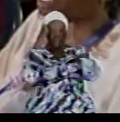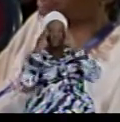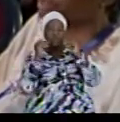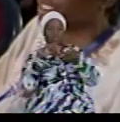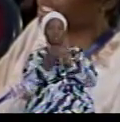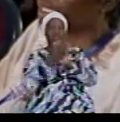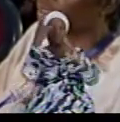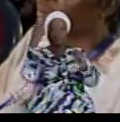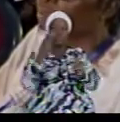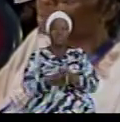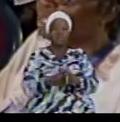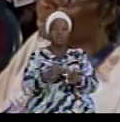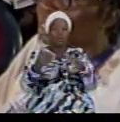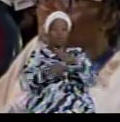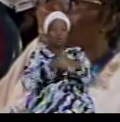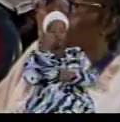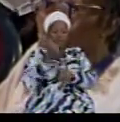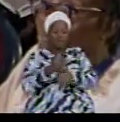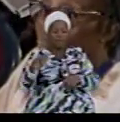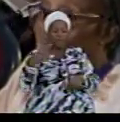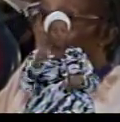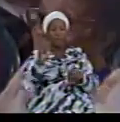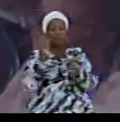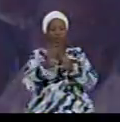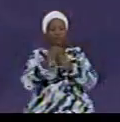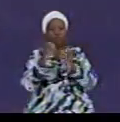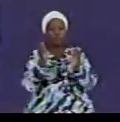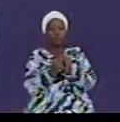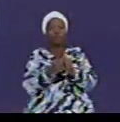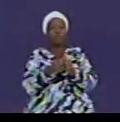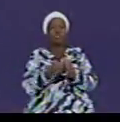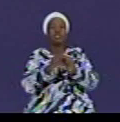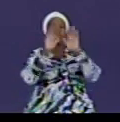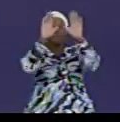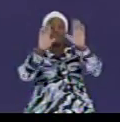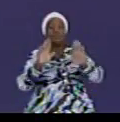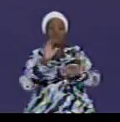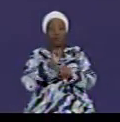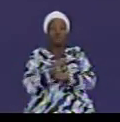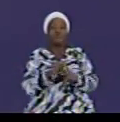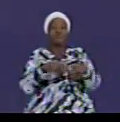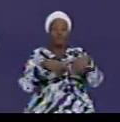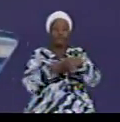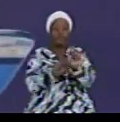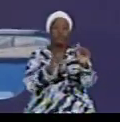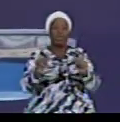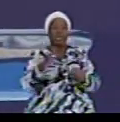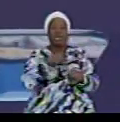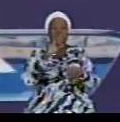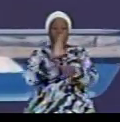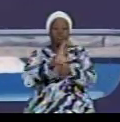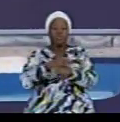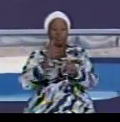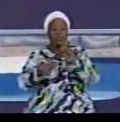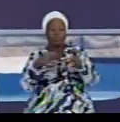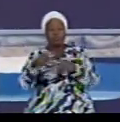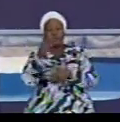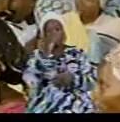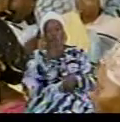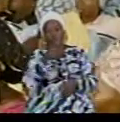experience. Confirming the word or signs following. And the church, the people of God